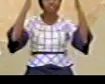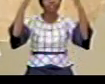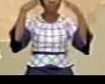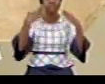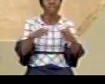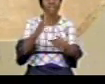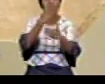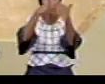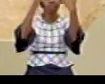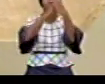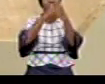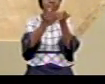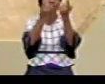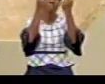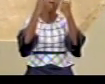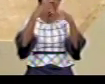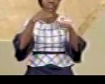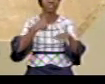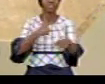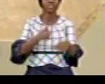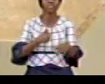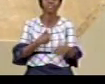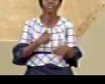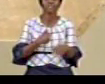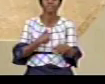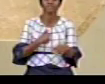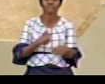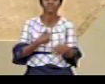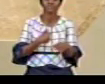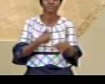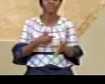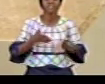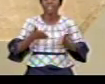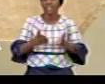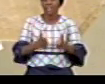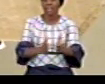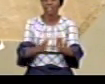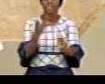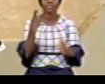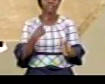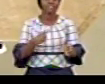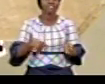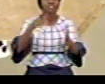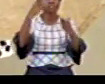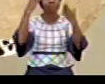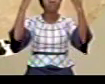dew of heaven fall on me. Let it fall on me.